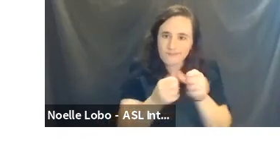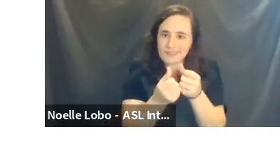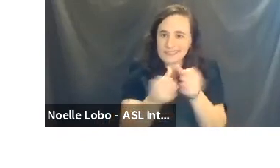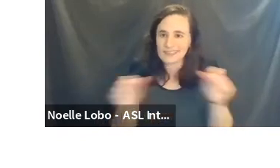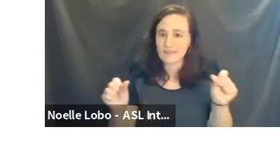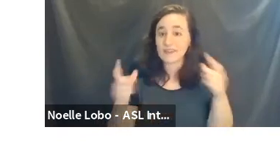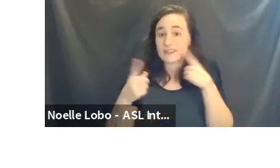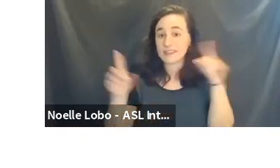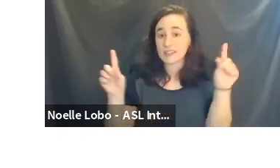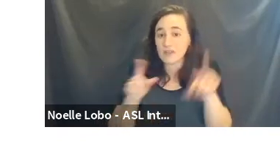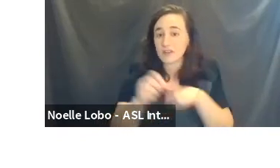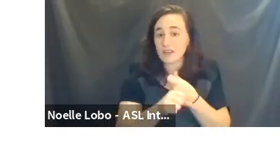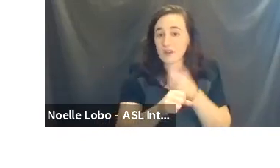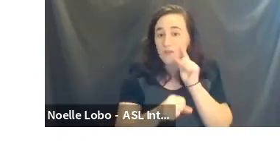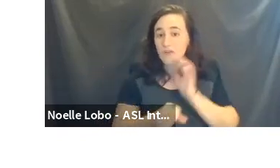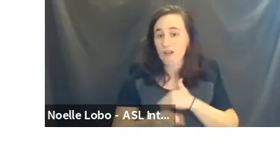kids.